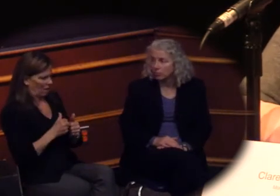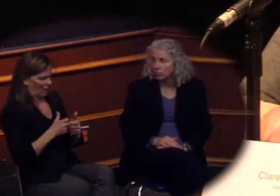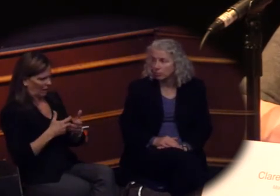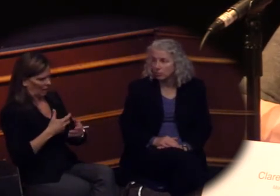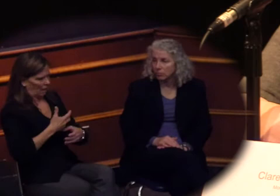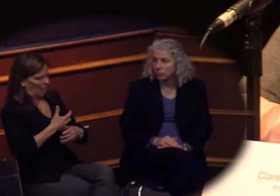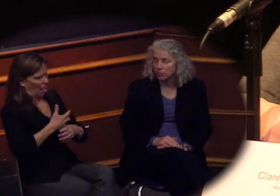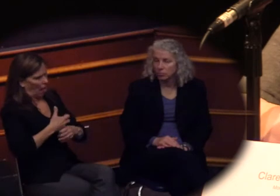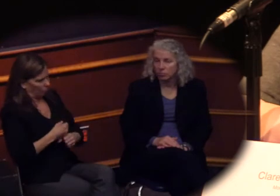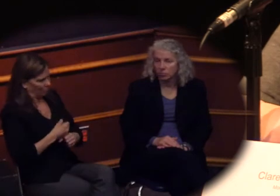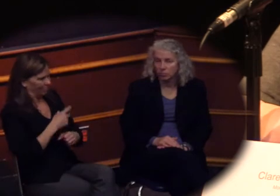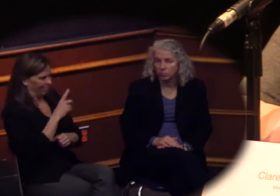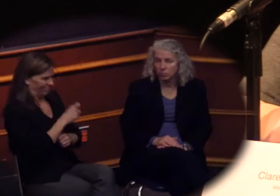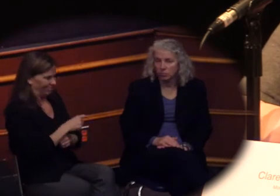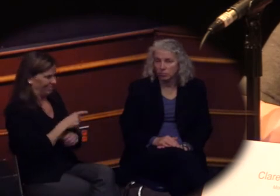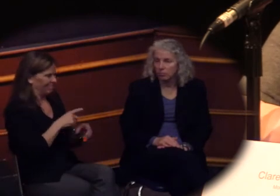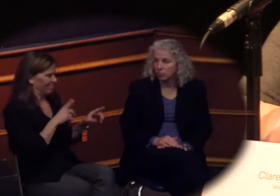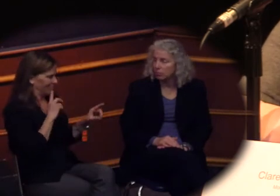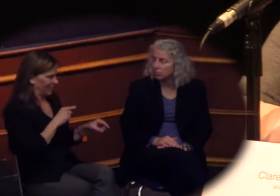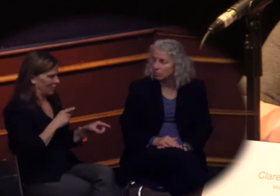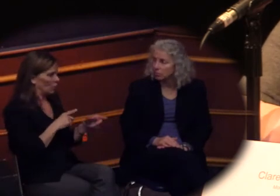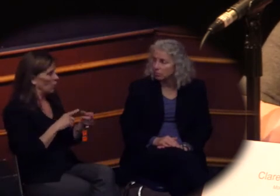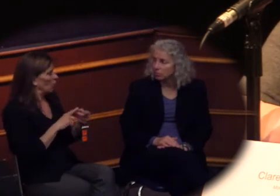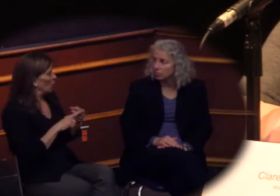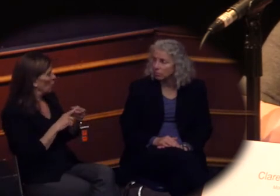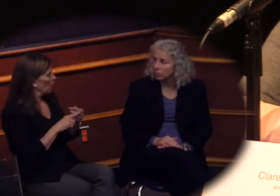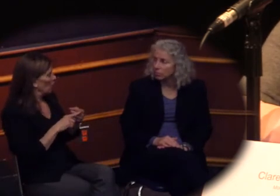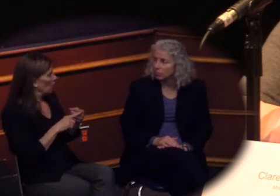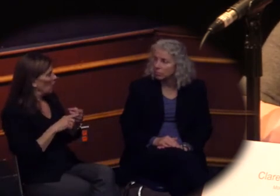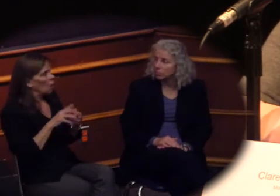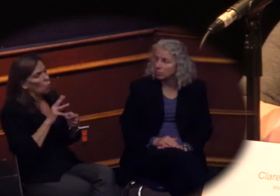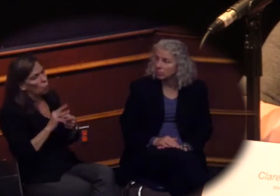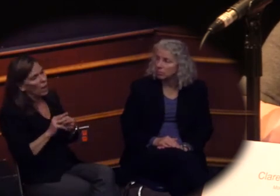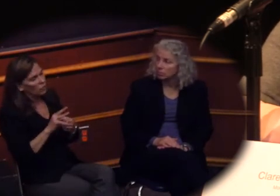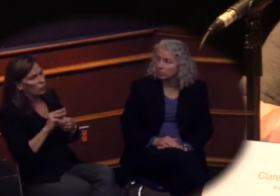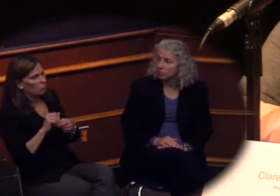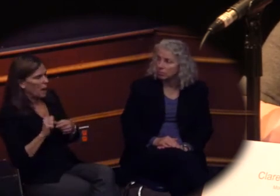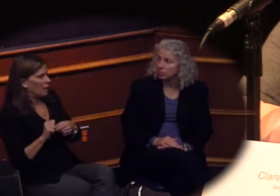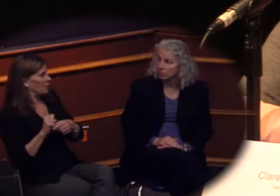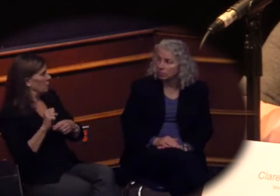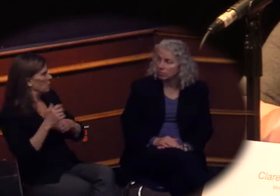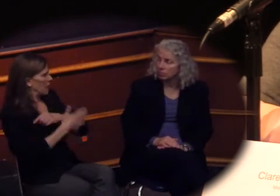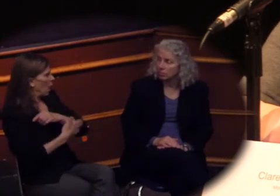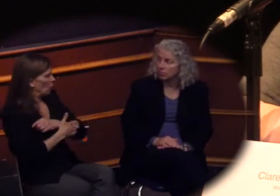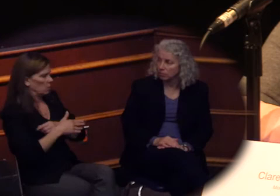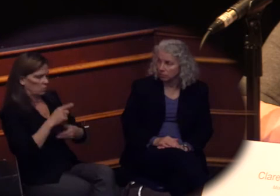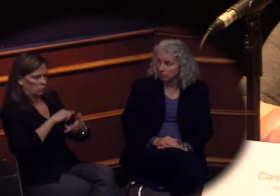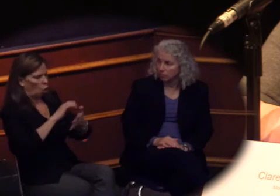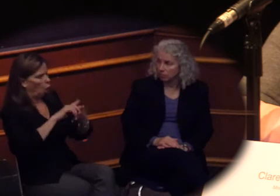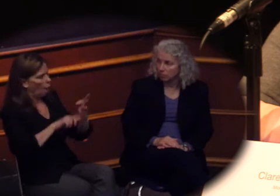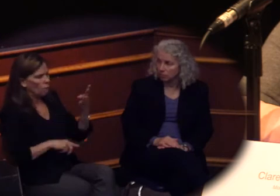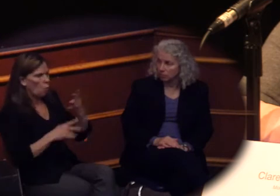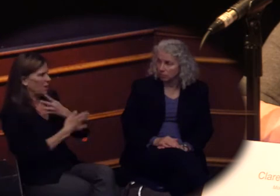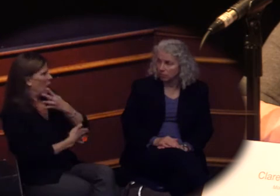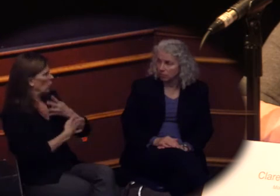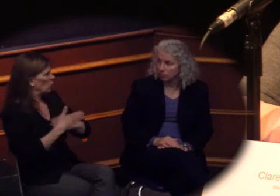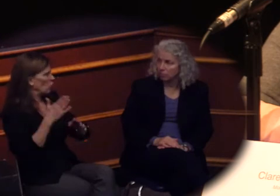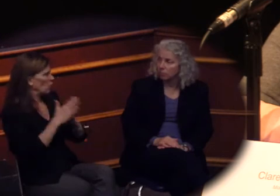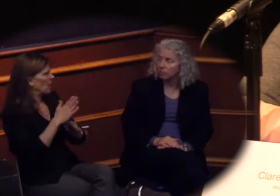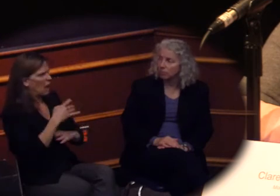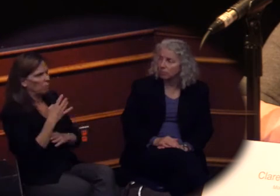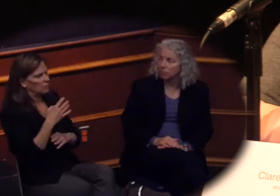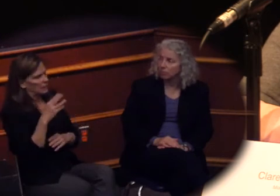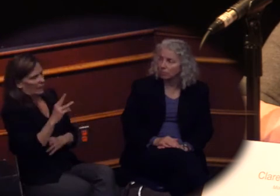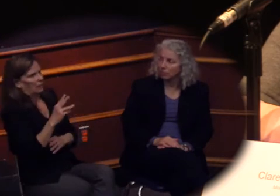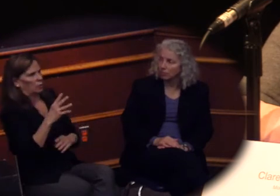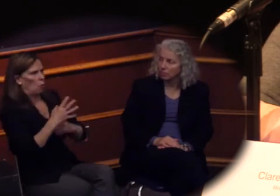get some succinct answers on this. All four of Massachusetts, Western counties, Birchard, Hampton, and Franklin are the top six poorest in the